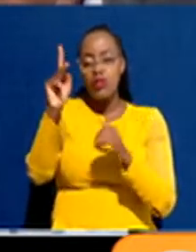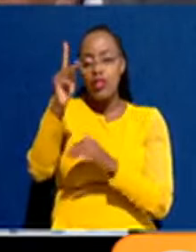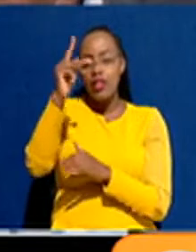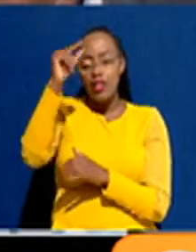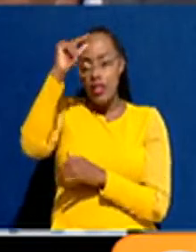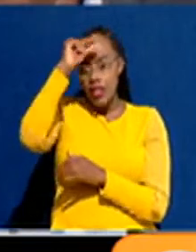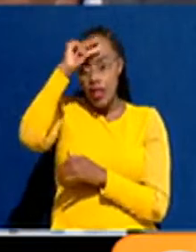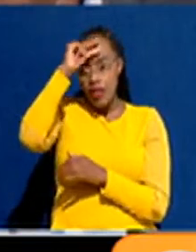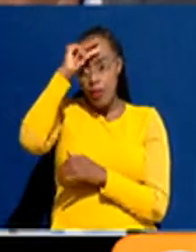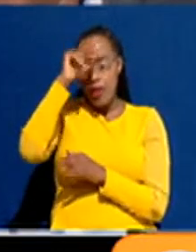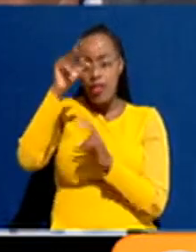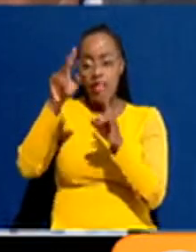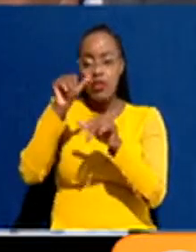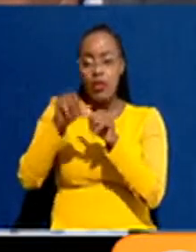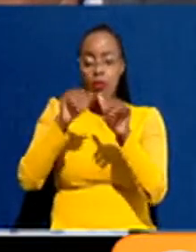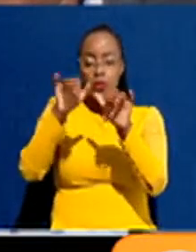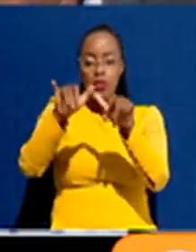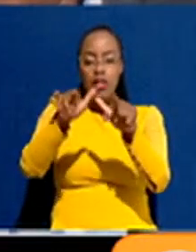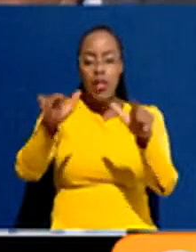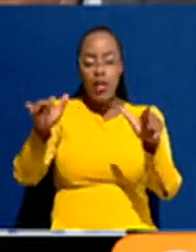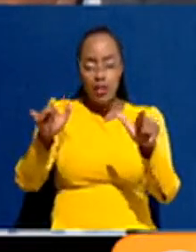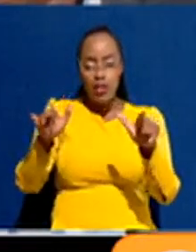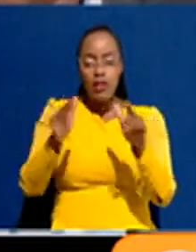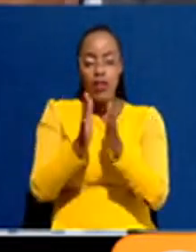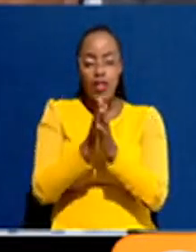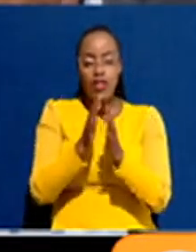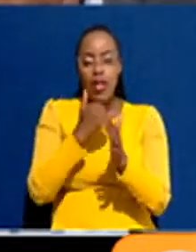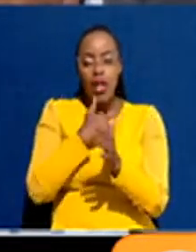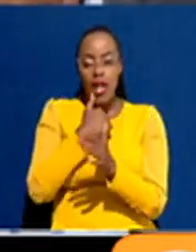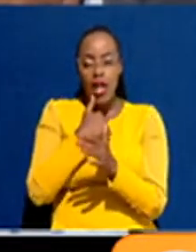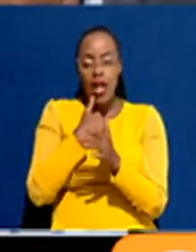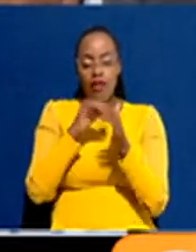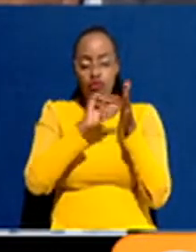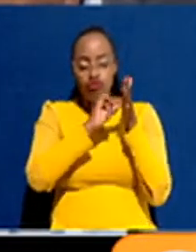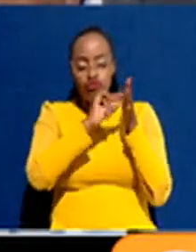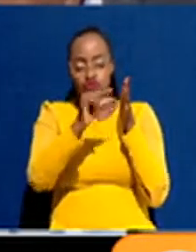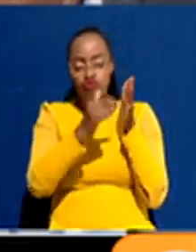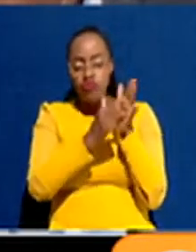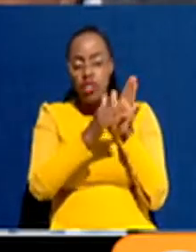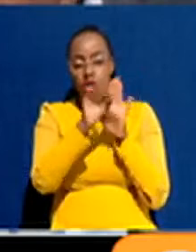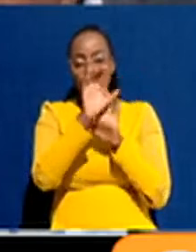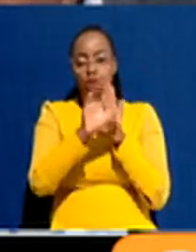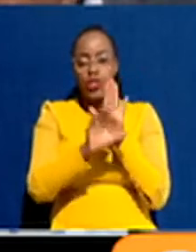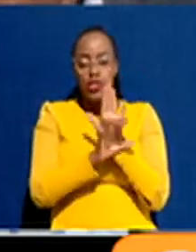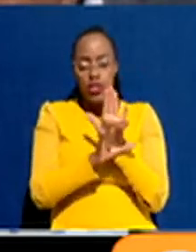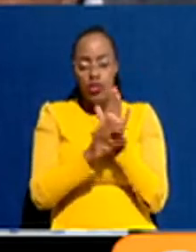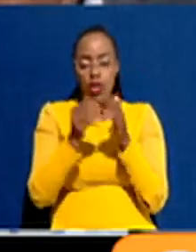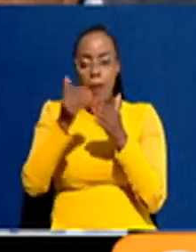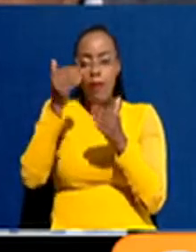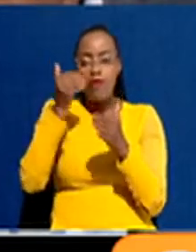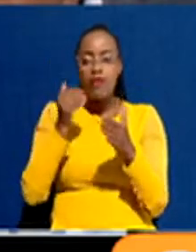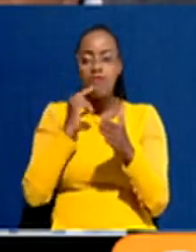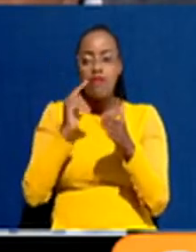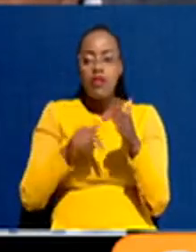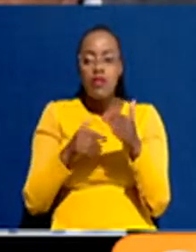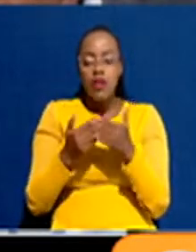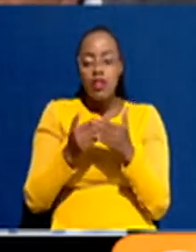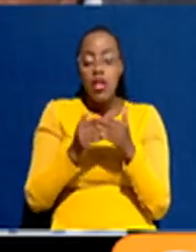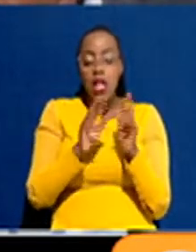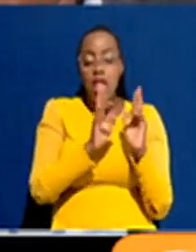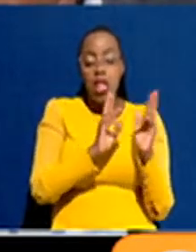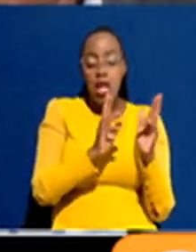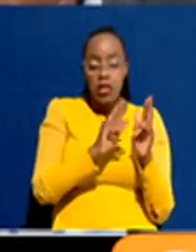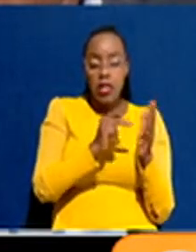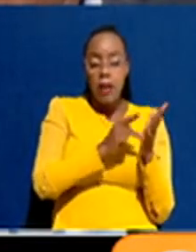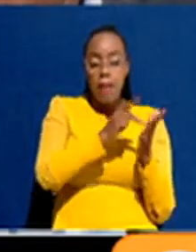government is the issue of land. And there was a clause in the constitution then that it's a willing buyer, willing